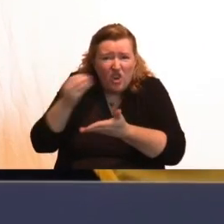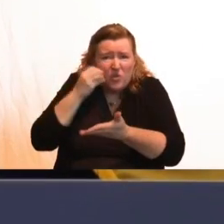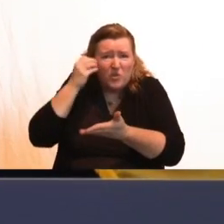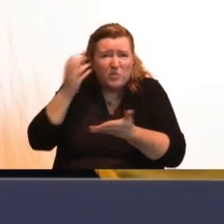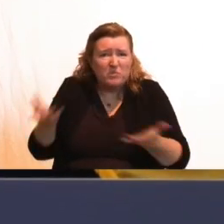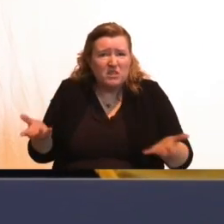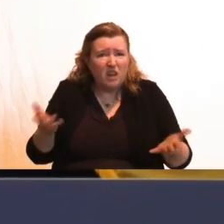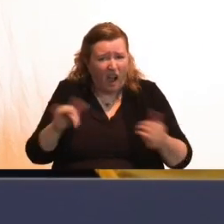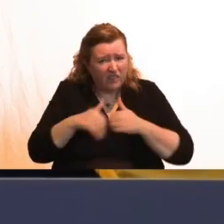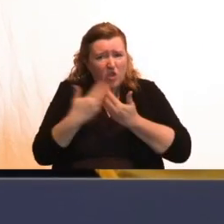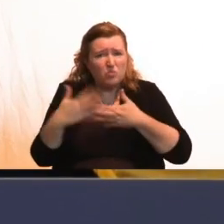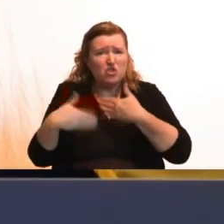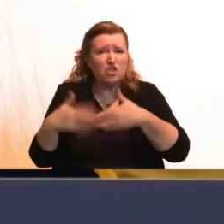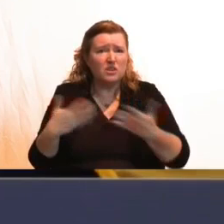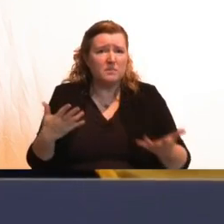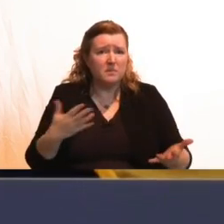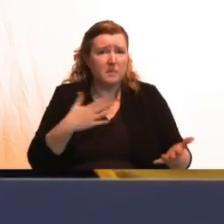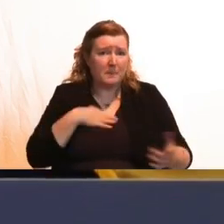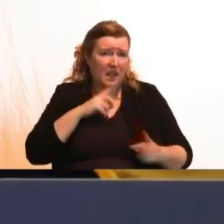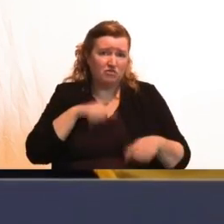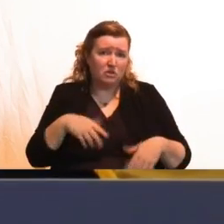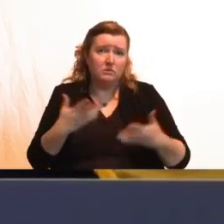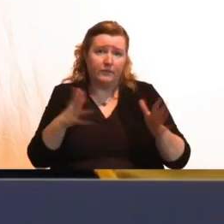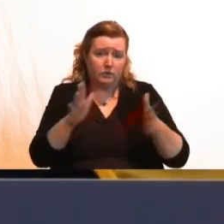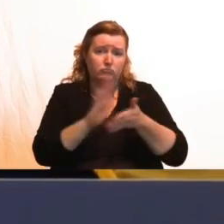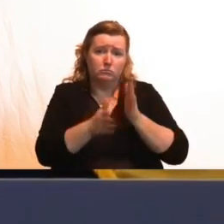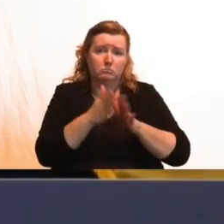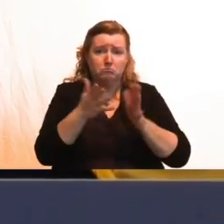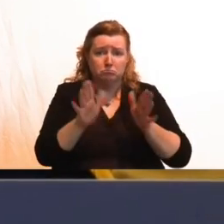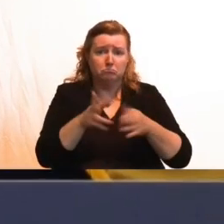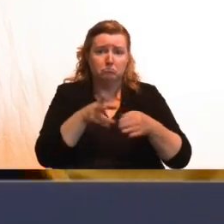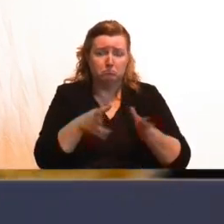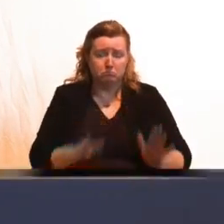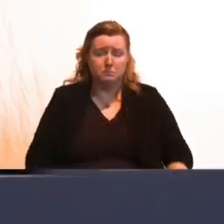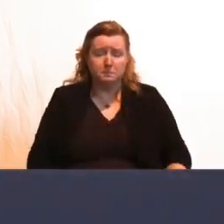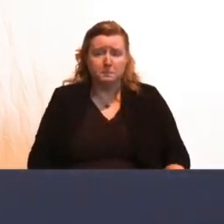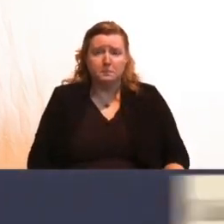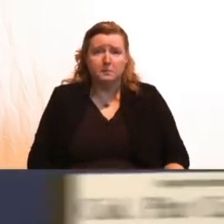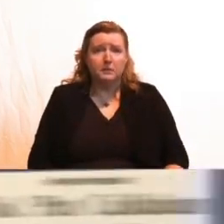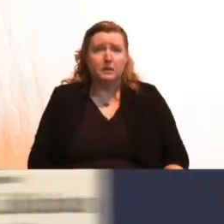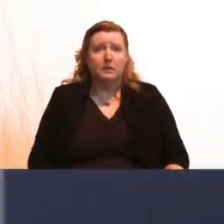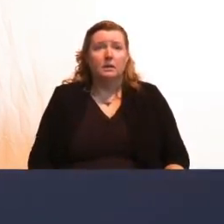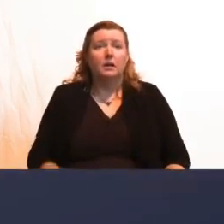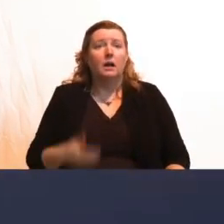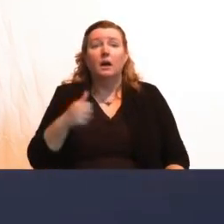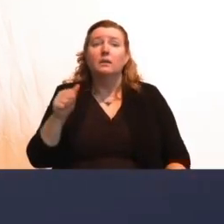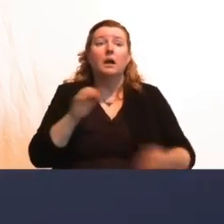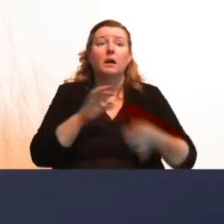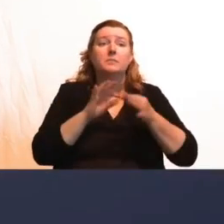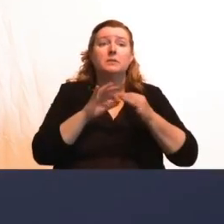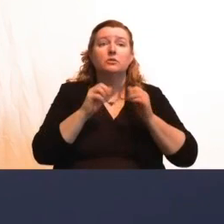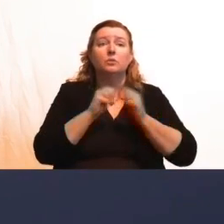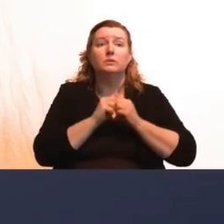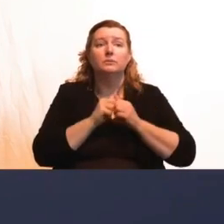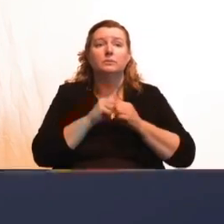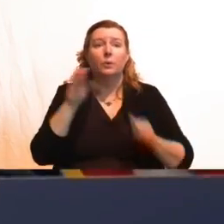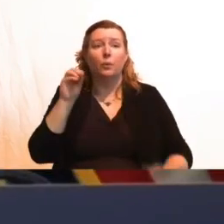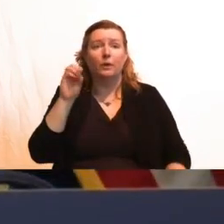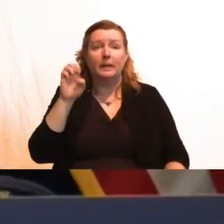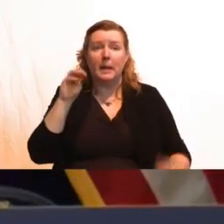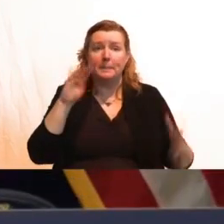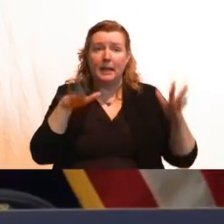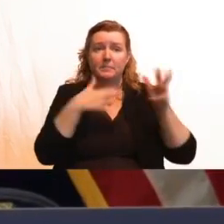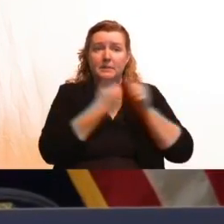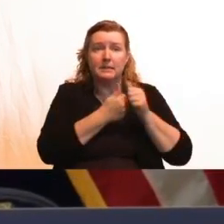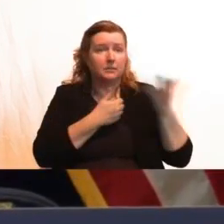Pat, any comment on OEM update plans, and Judy on surges? We annually update what we call our emergency operations plans,